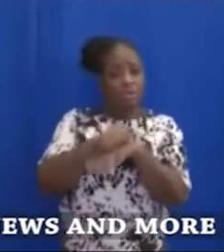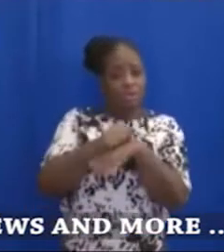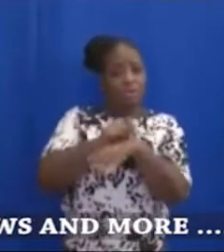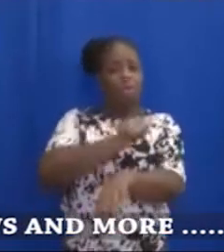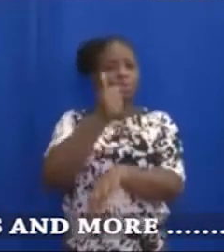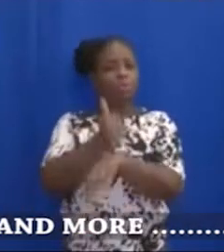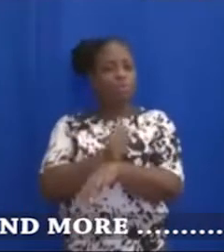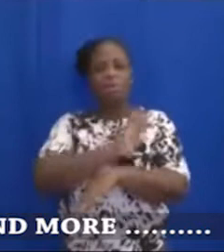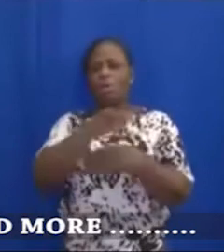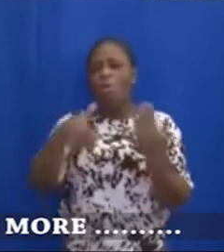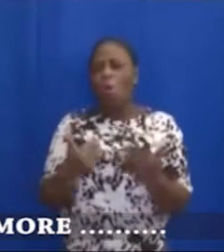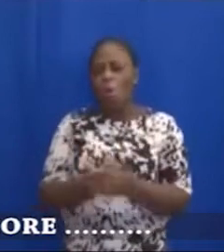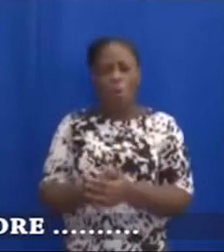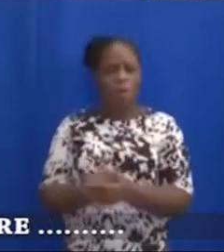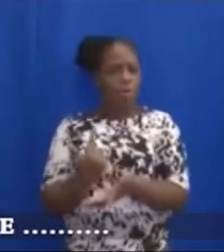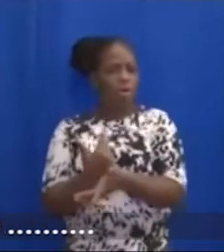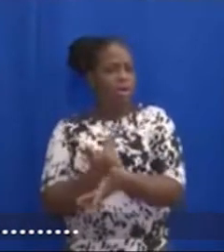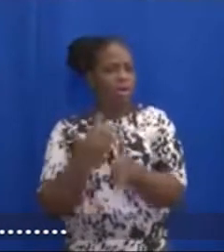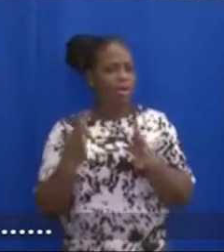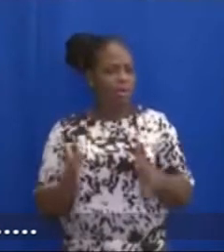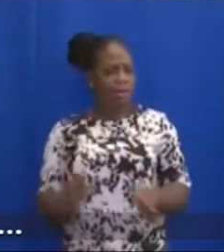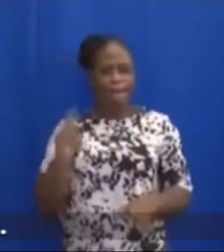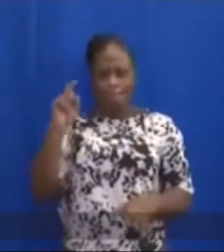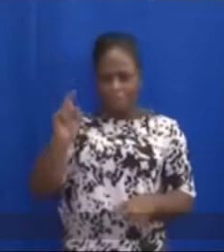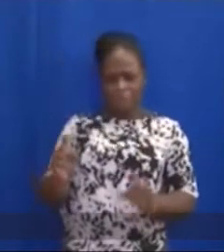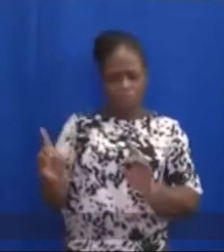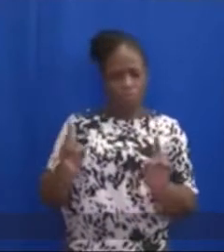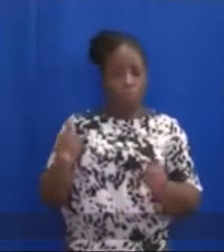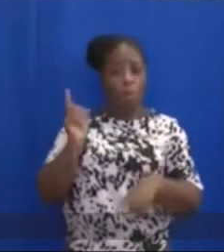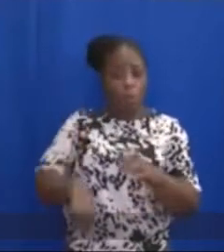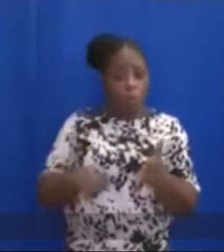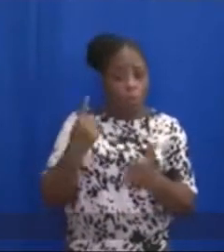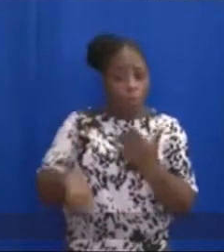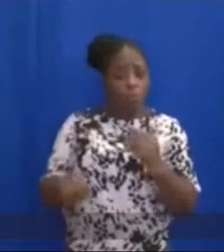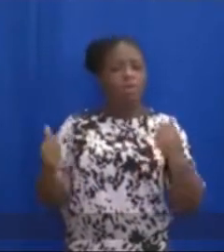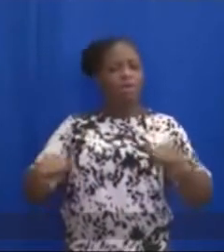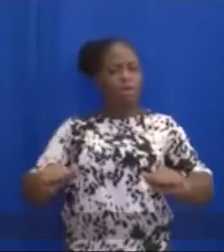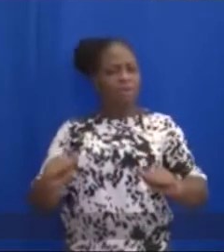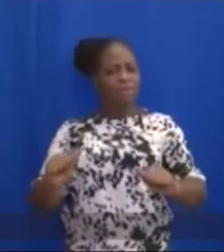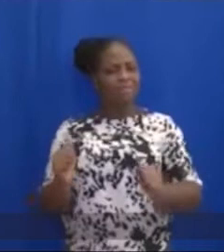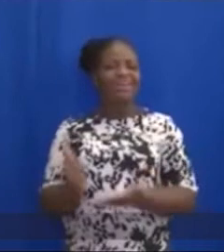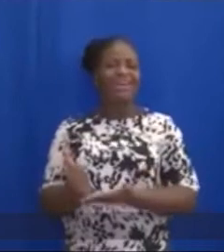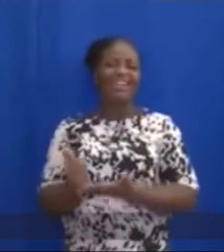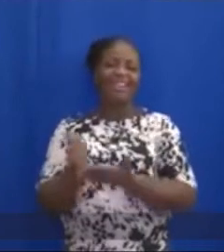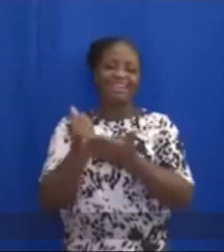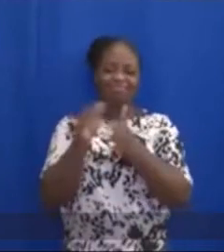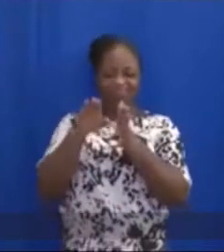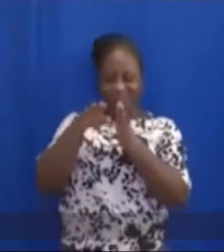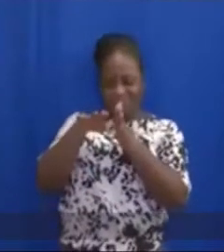citizens must do what we can in this period to help minimize disease transmission.